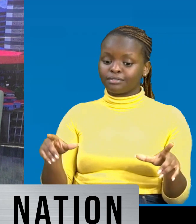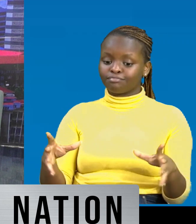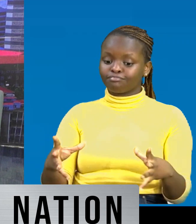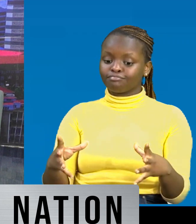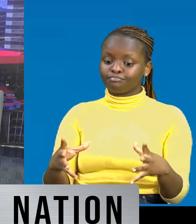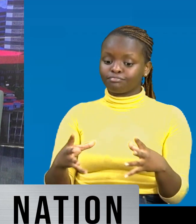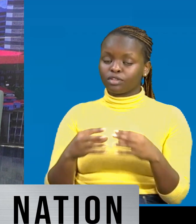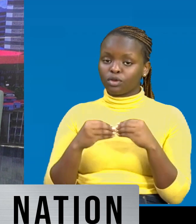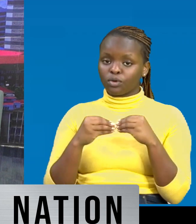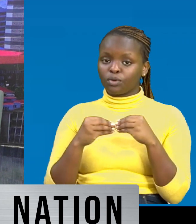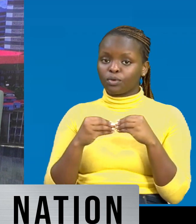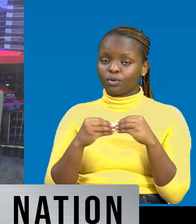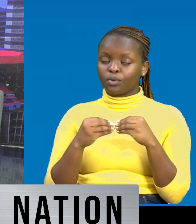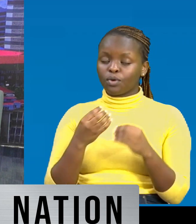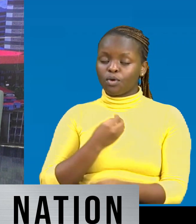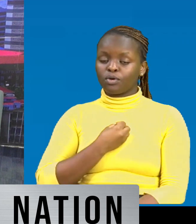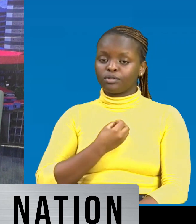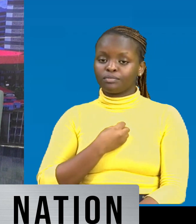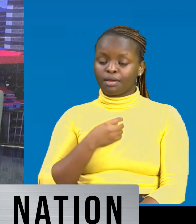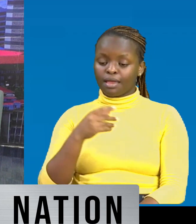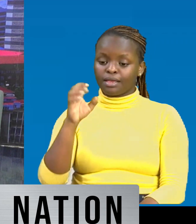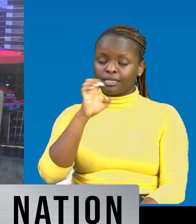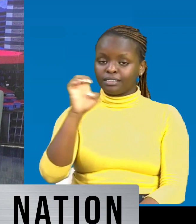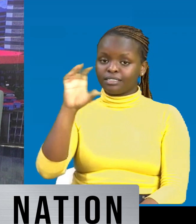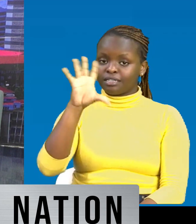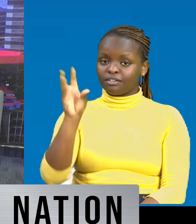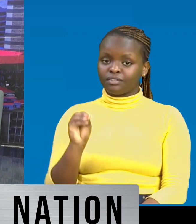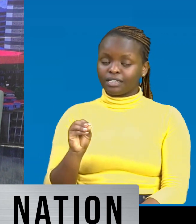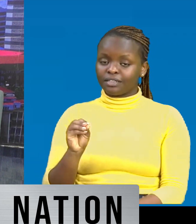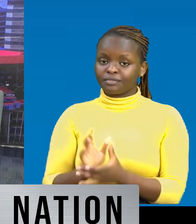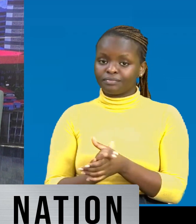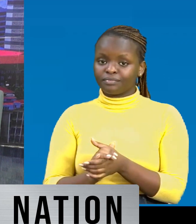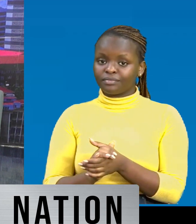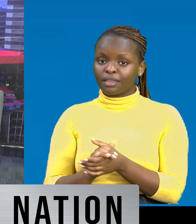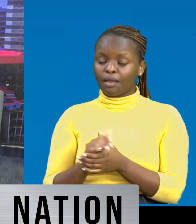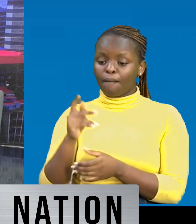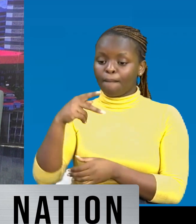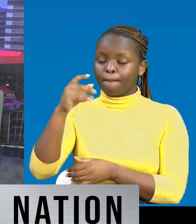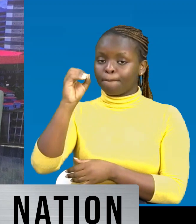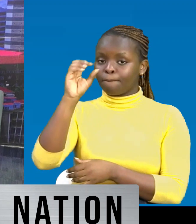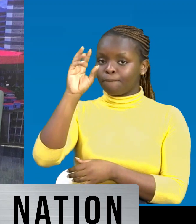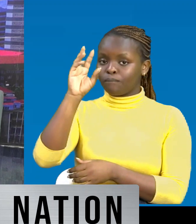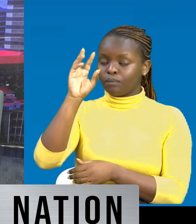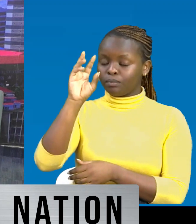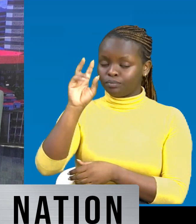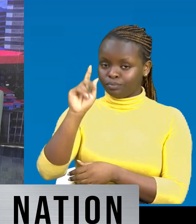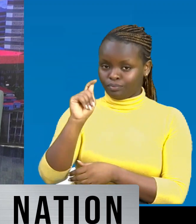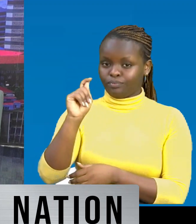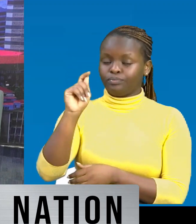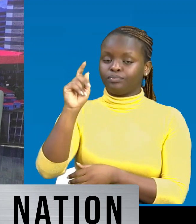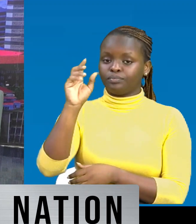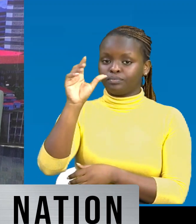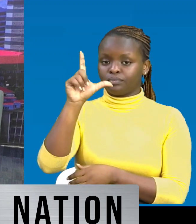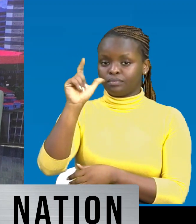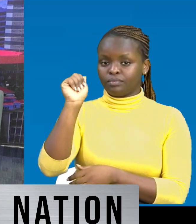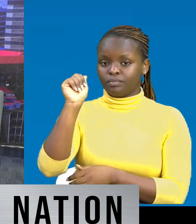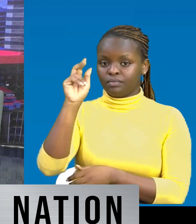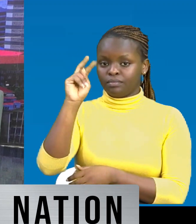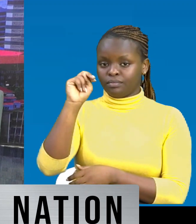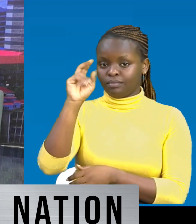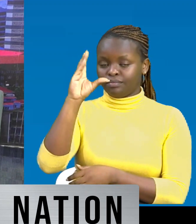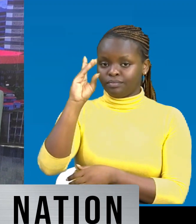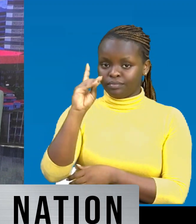East Africa Portland Cement, they cannot be doing those things where